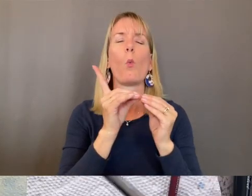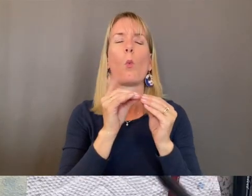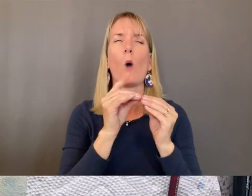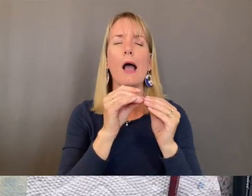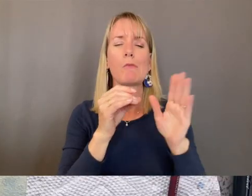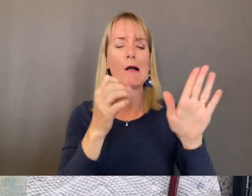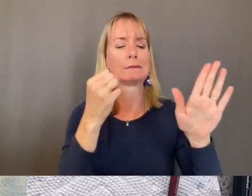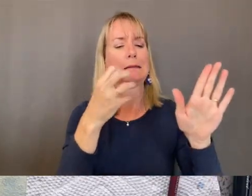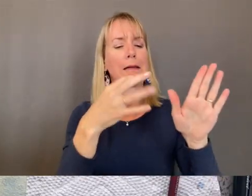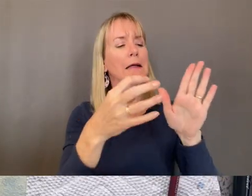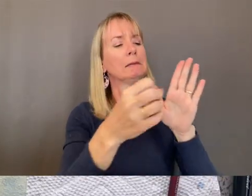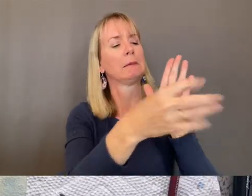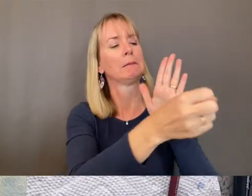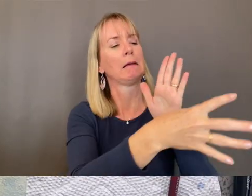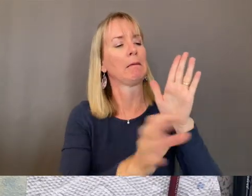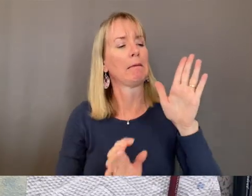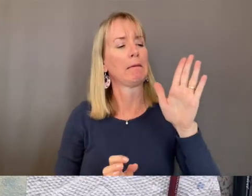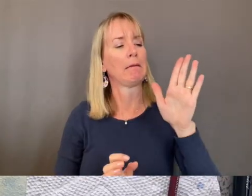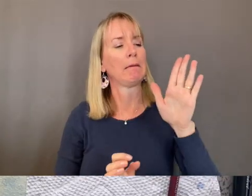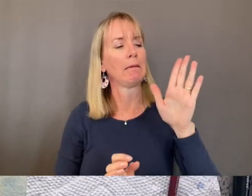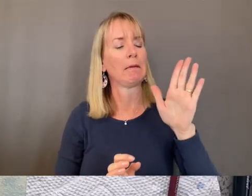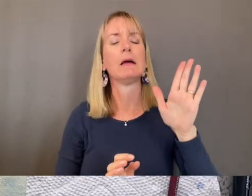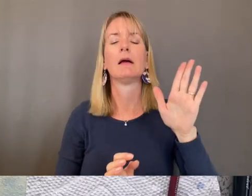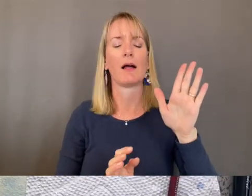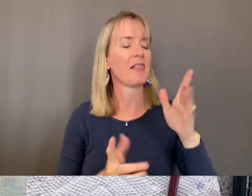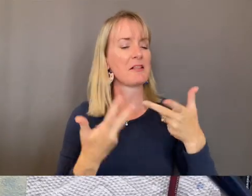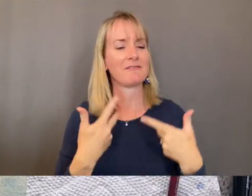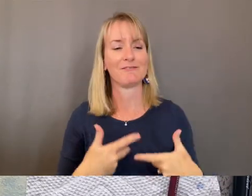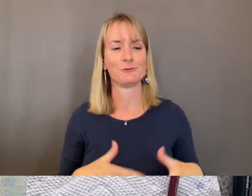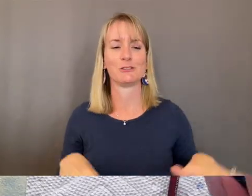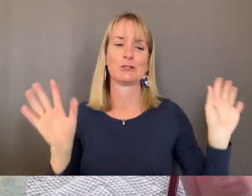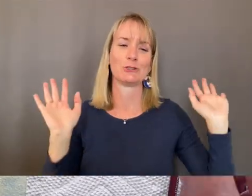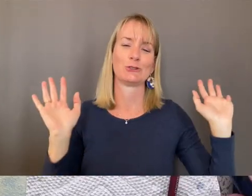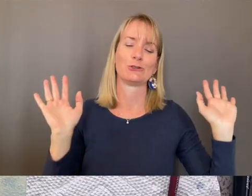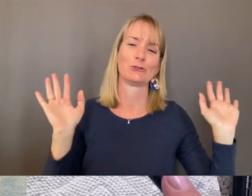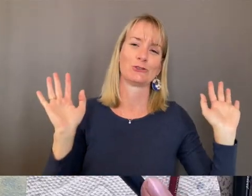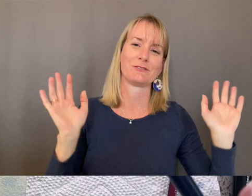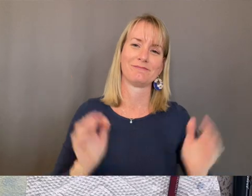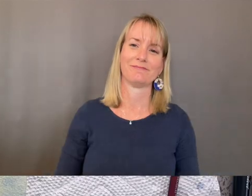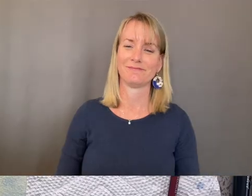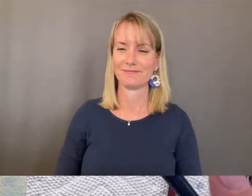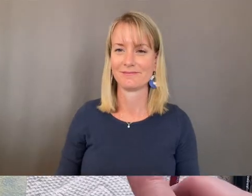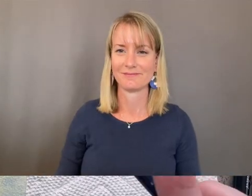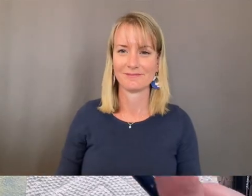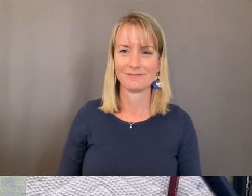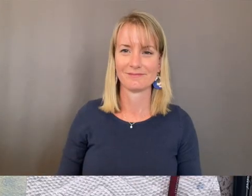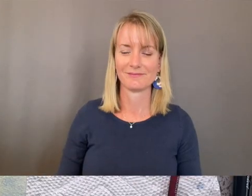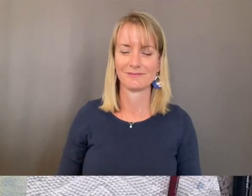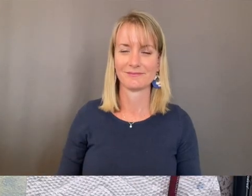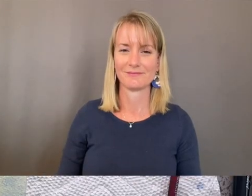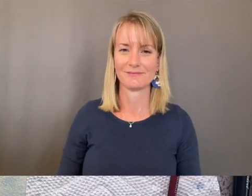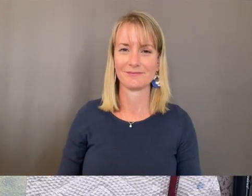And one more splatter before I call it quits.